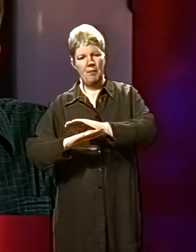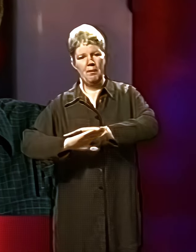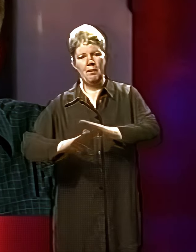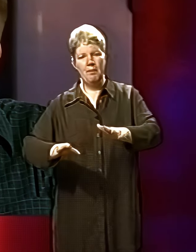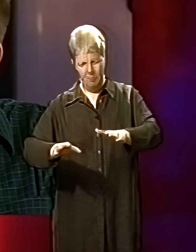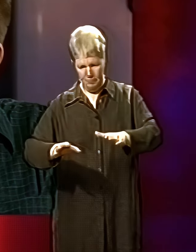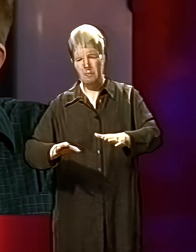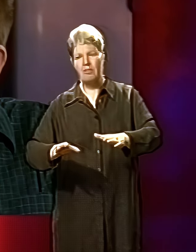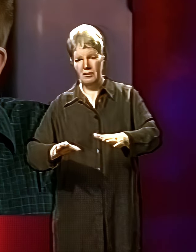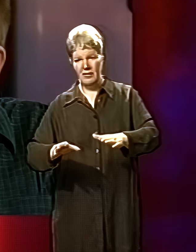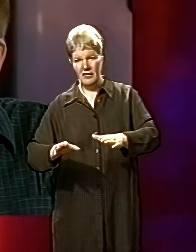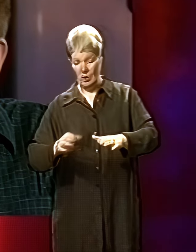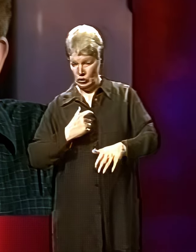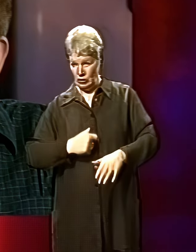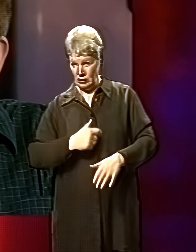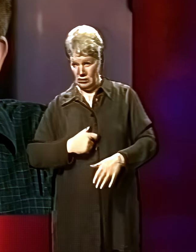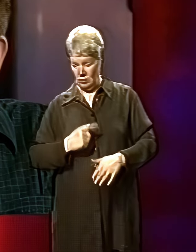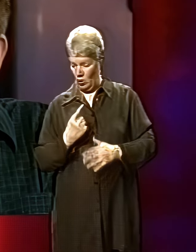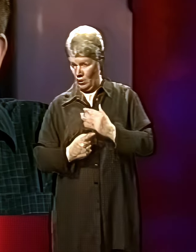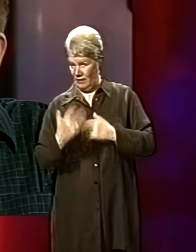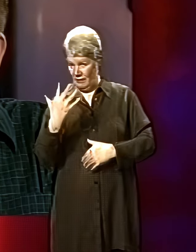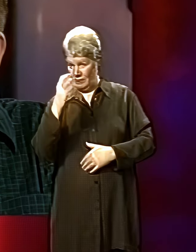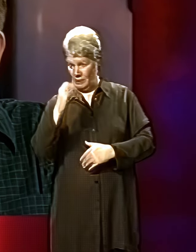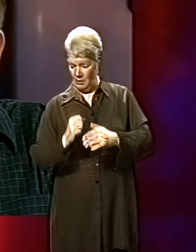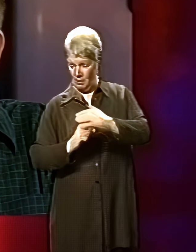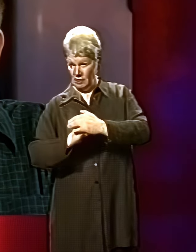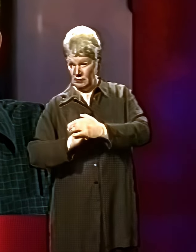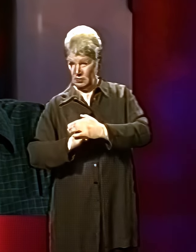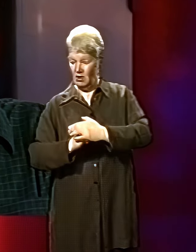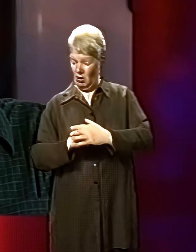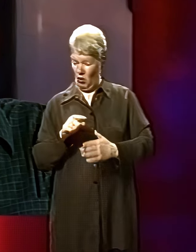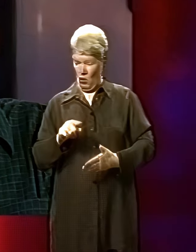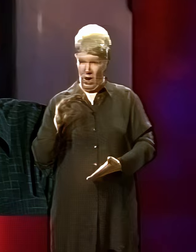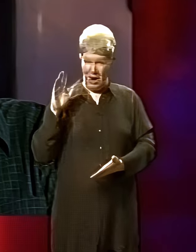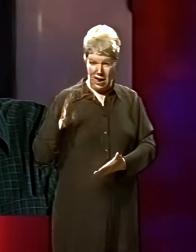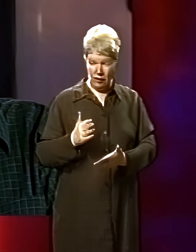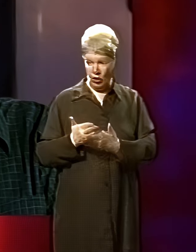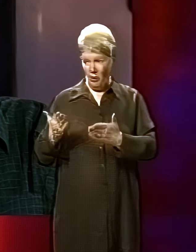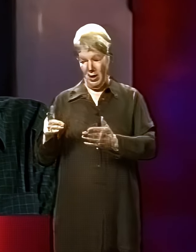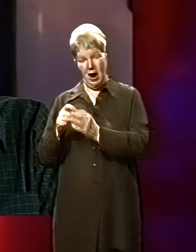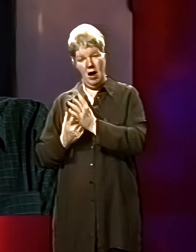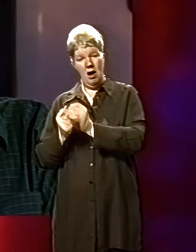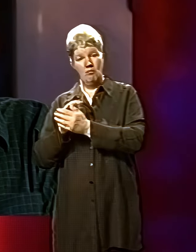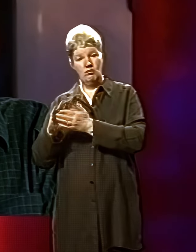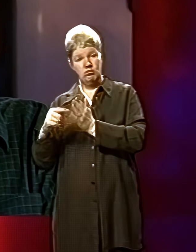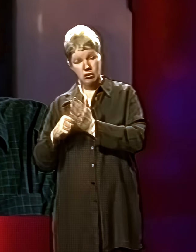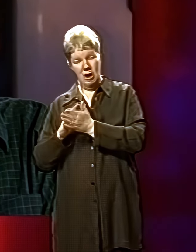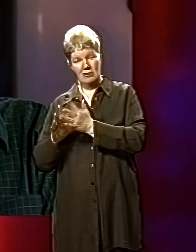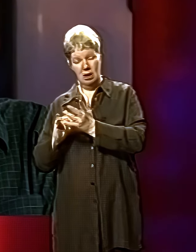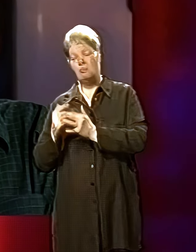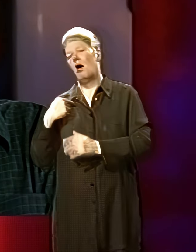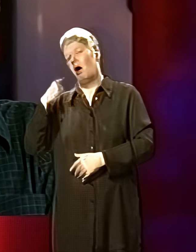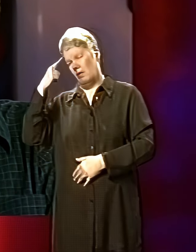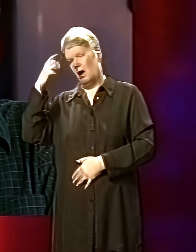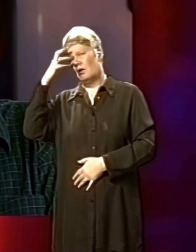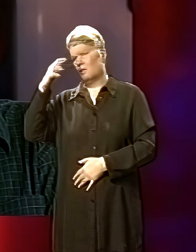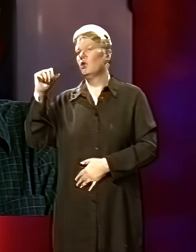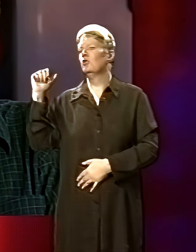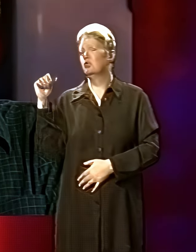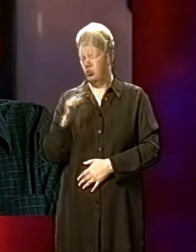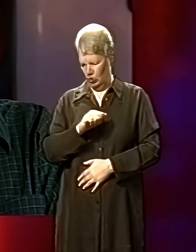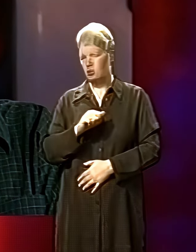In Switzerland's case, it's 15%. That's many times less than what Brighthouse gets away with. Yes, I think the government ought to take